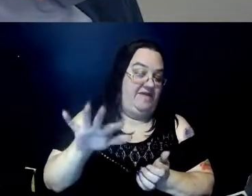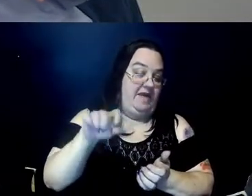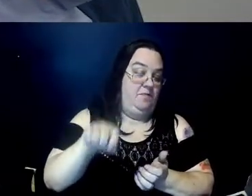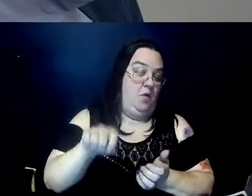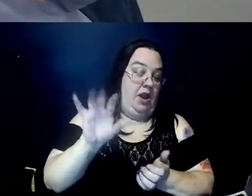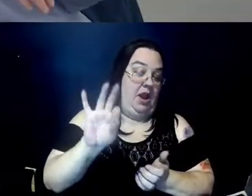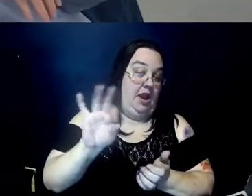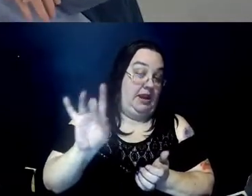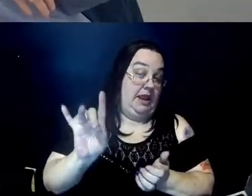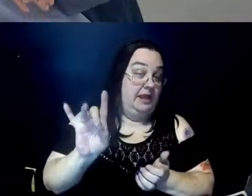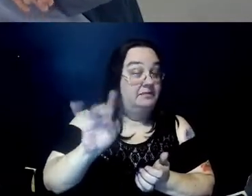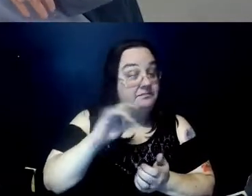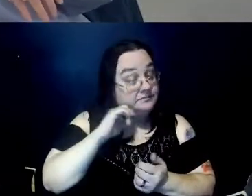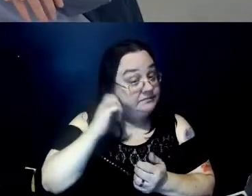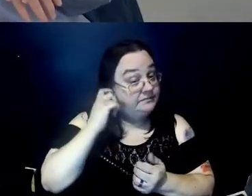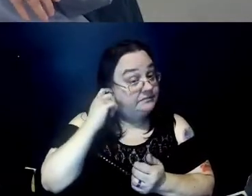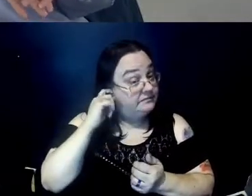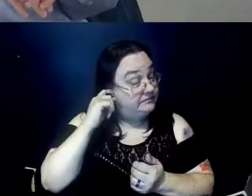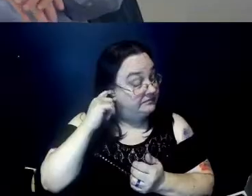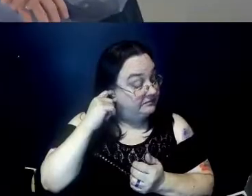$10,455.98.